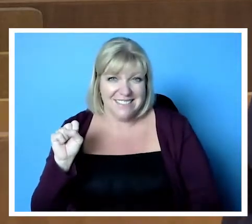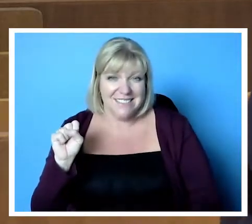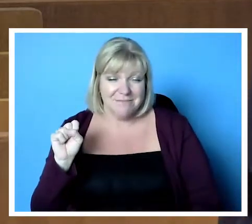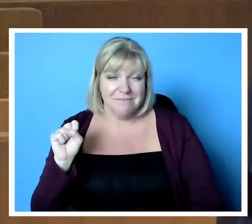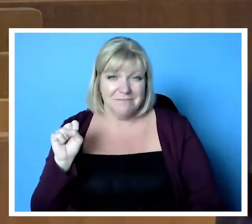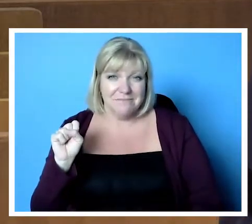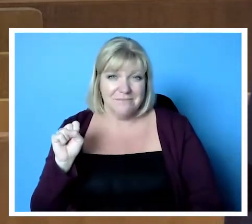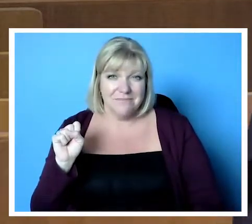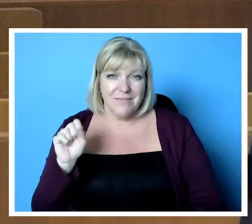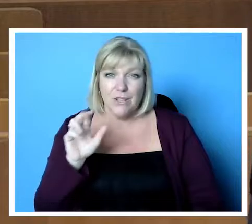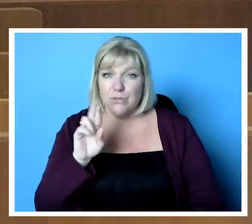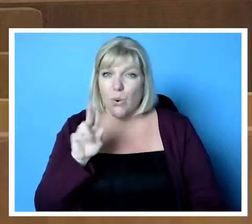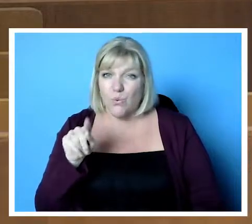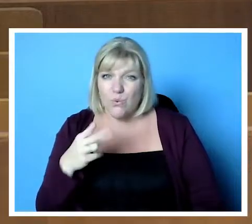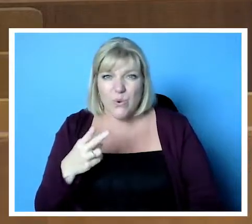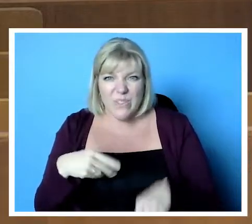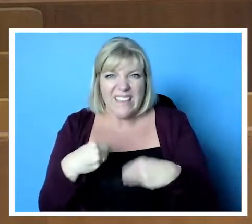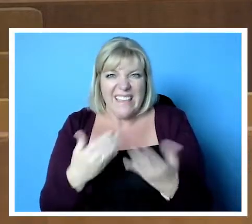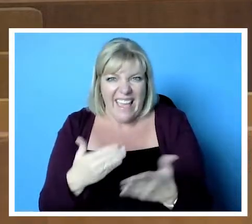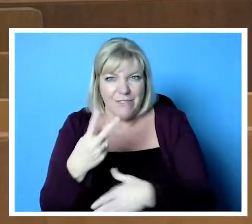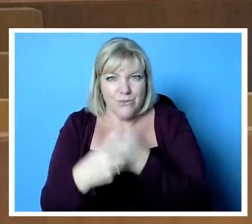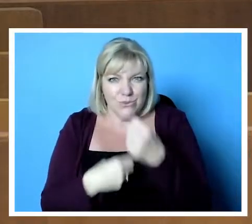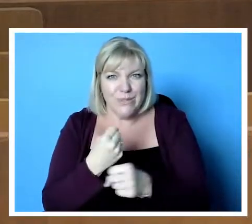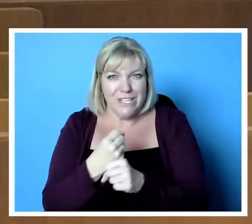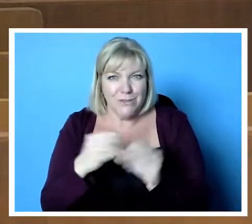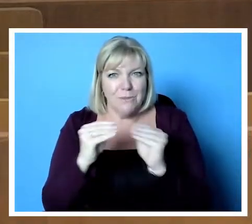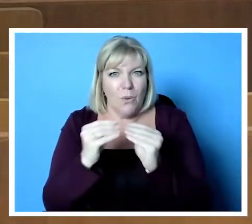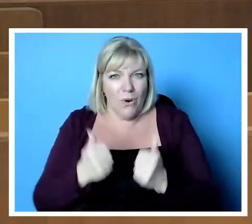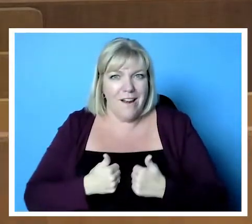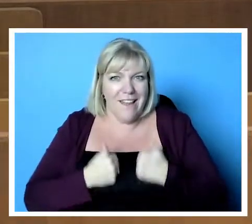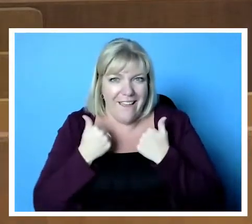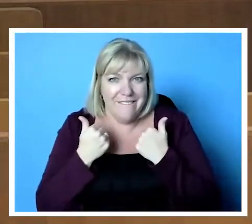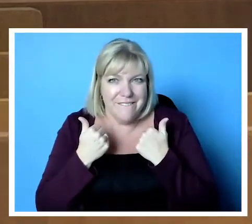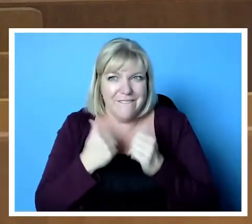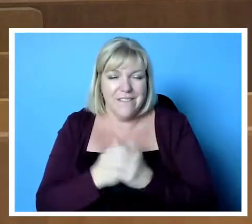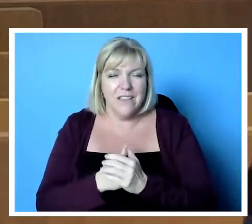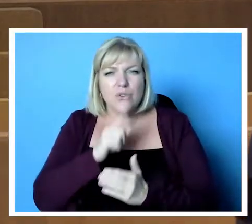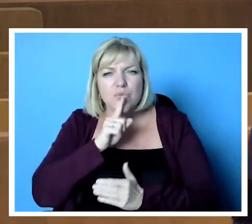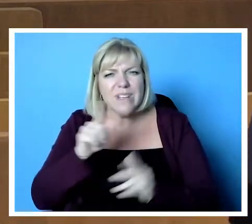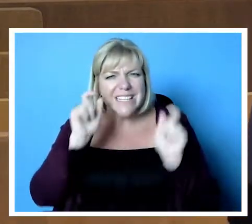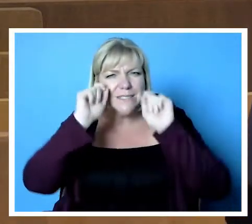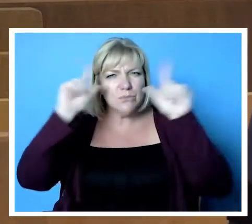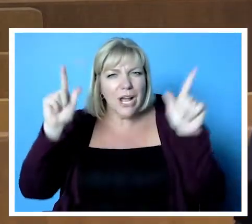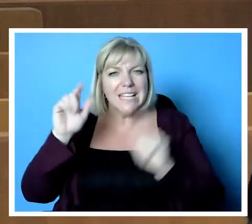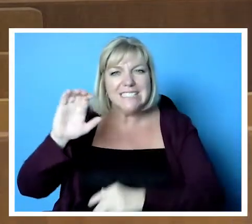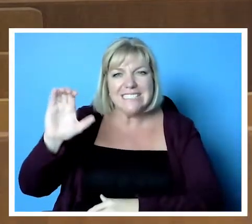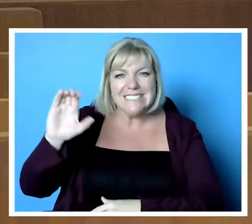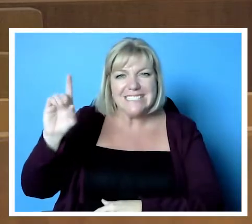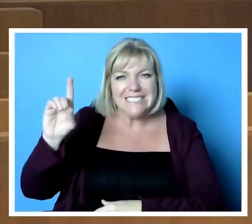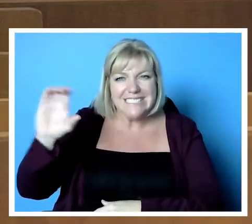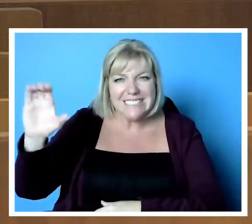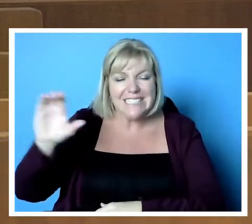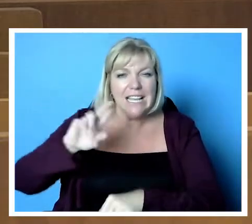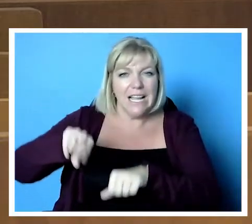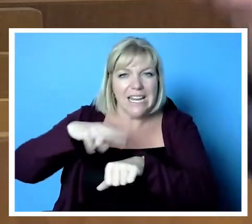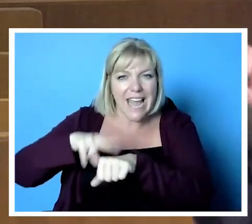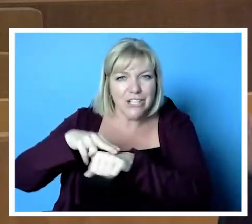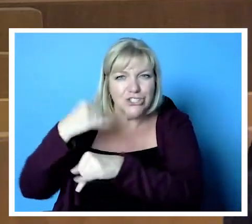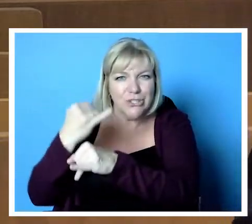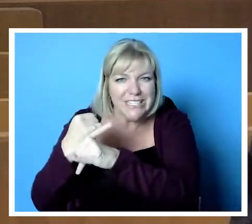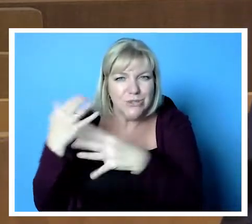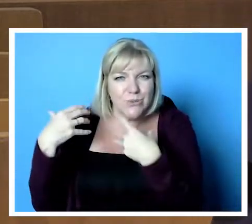time. It was so surprising that when the CDC and the National Institutes of Health found out about it, they